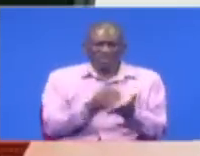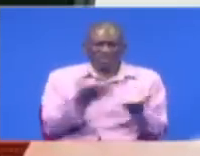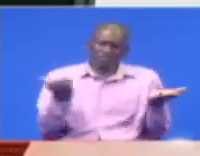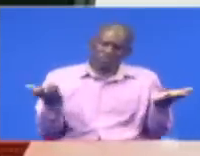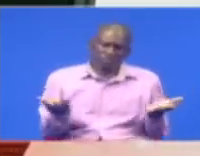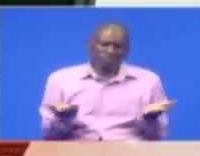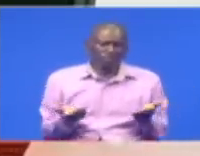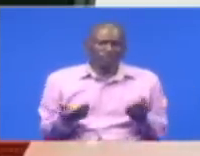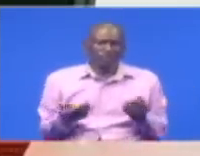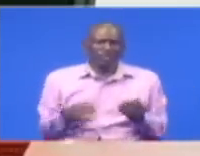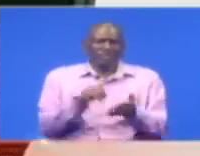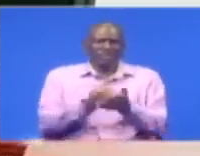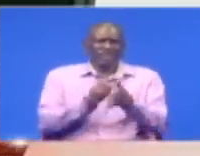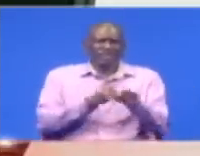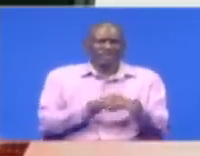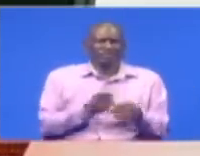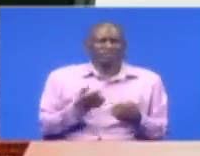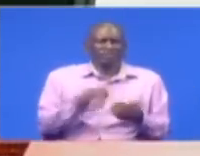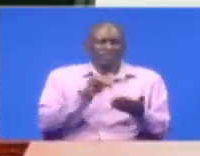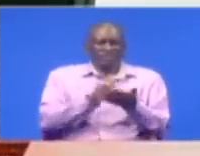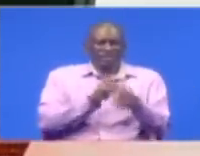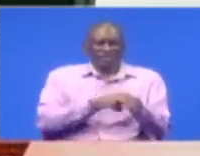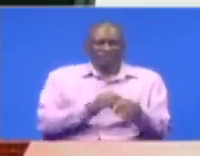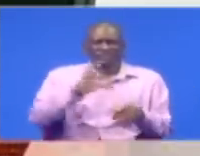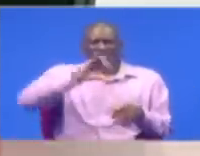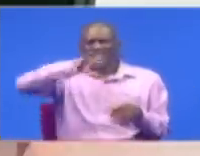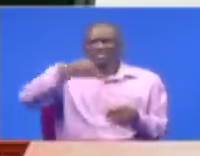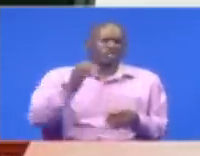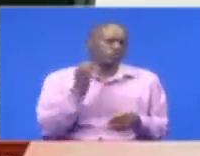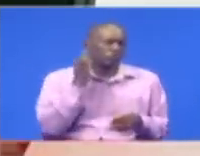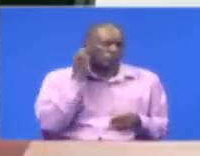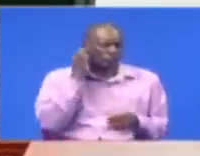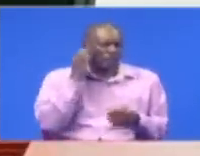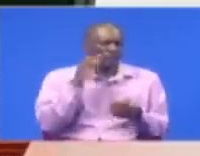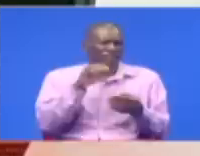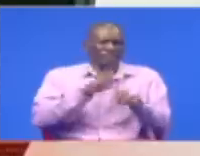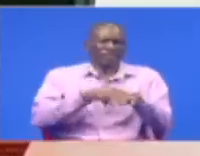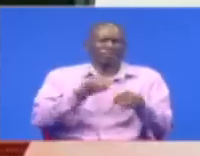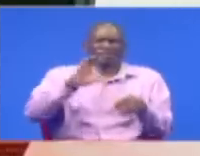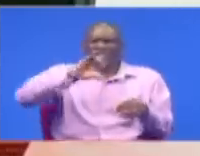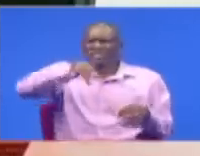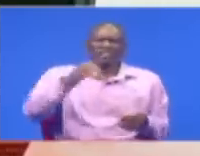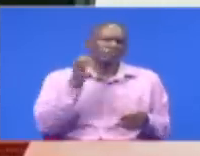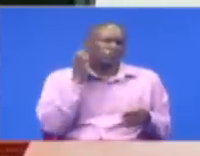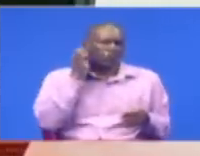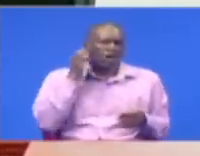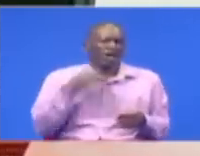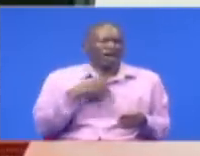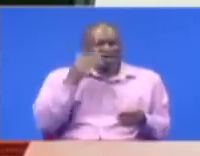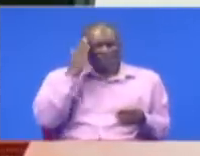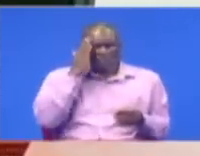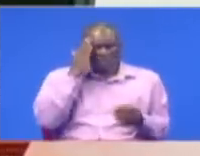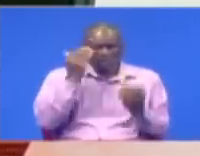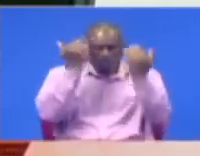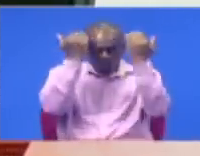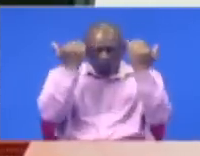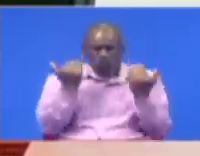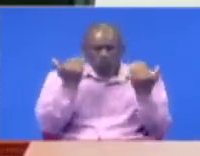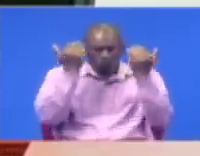because it's at that time of Chief Justice Mutunga, I think judiciary had not had